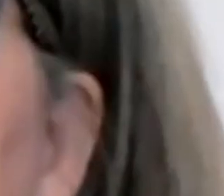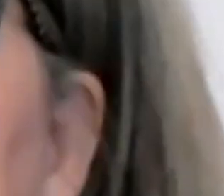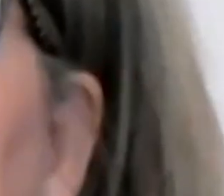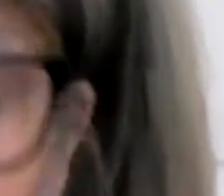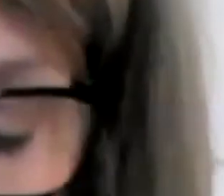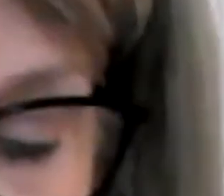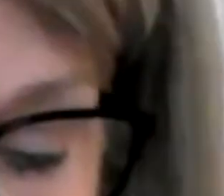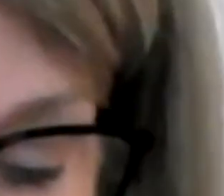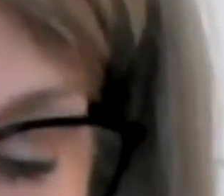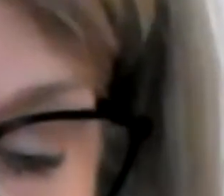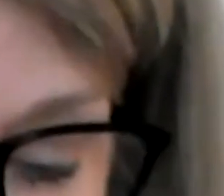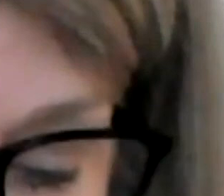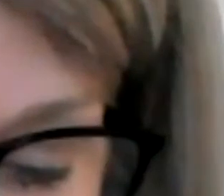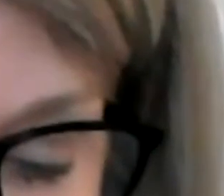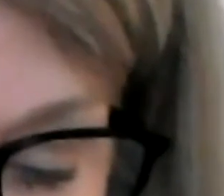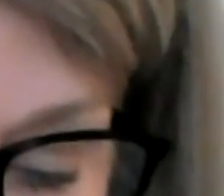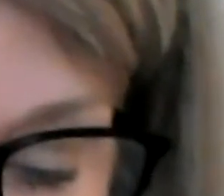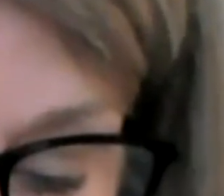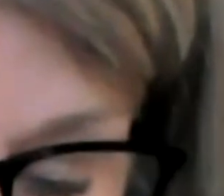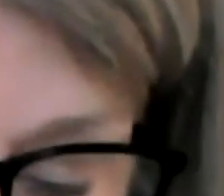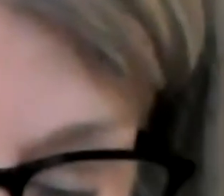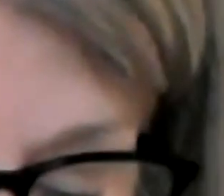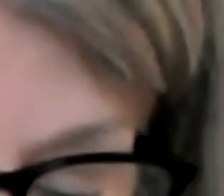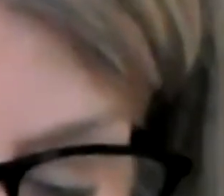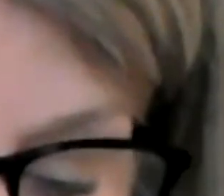what other people are doing. So I thought that was wonderful.